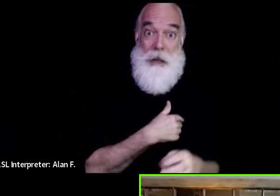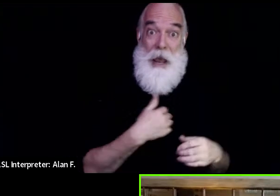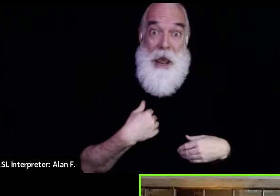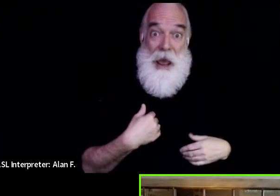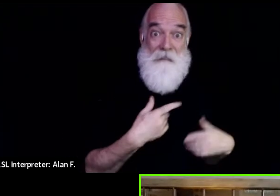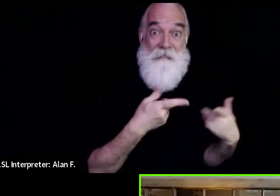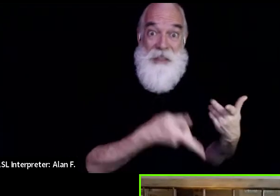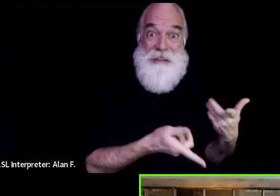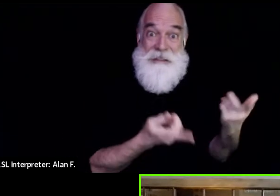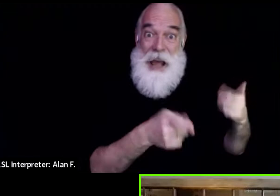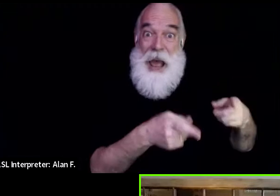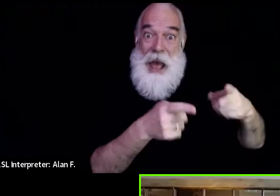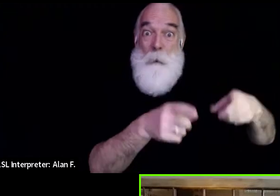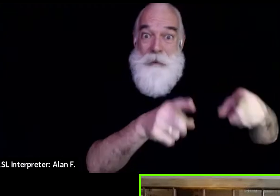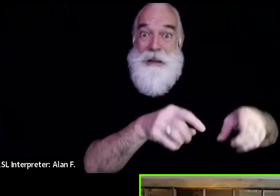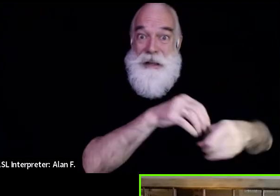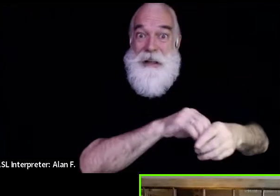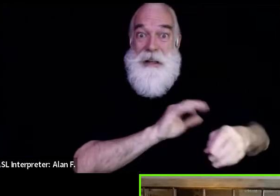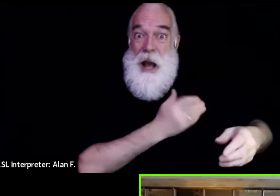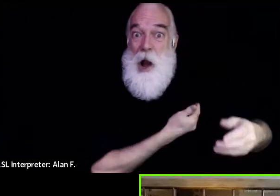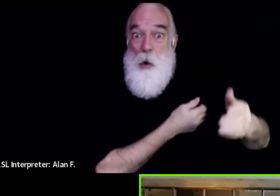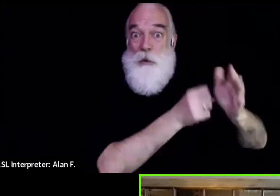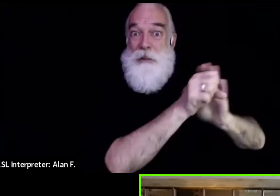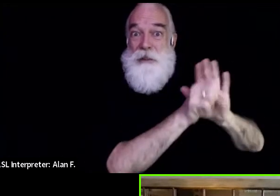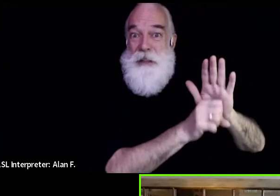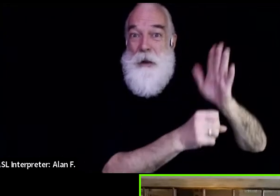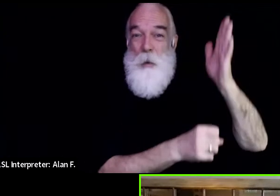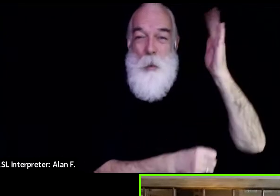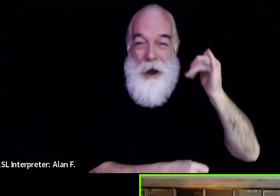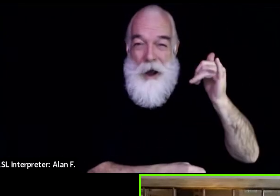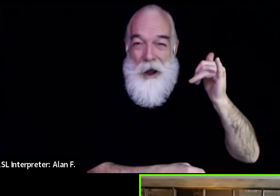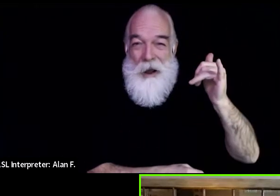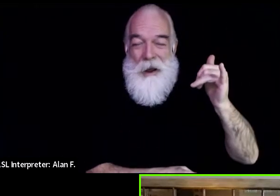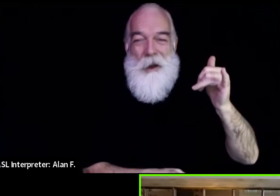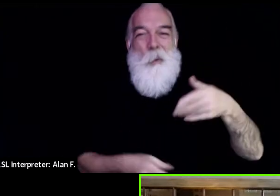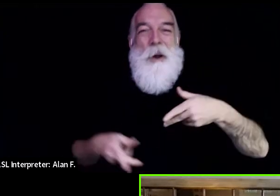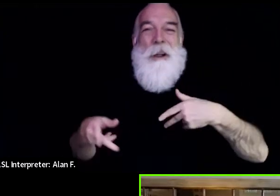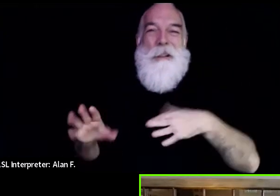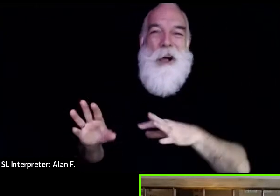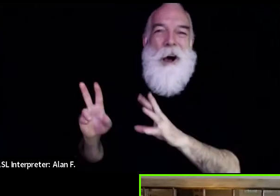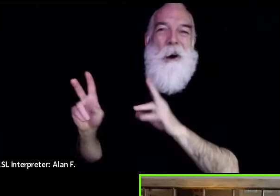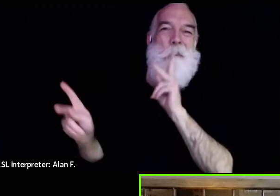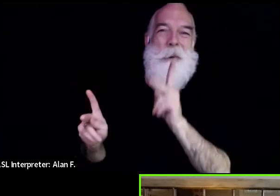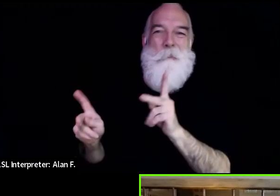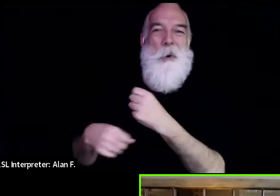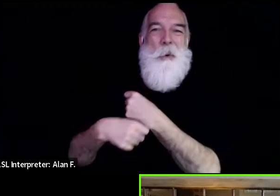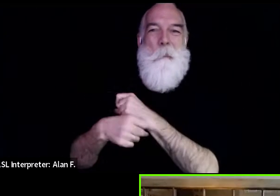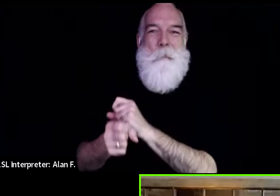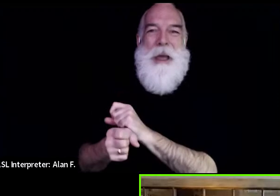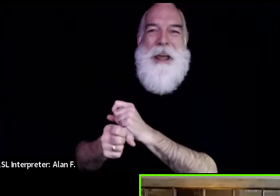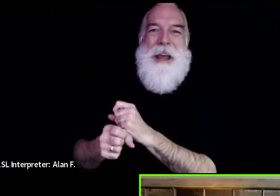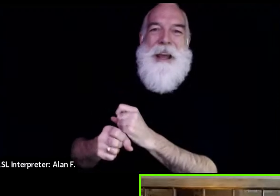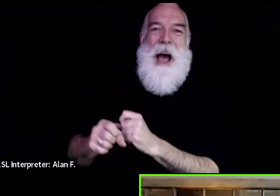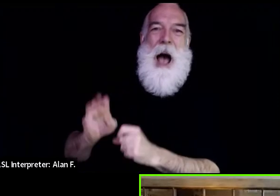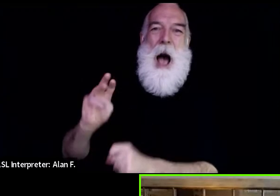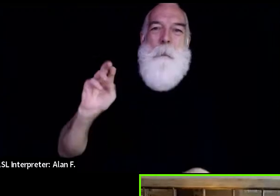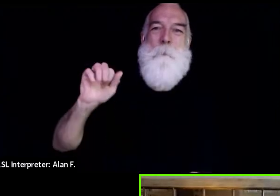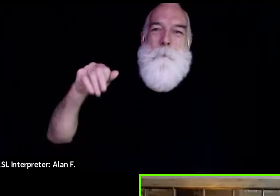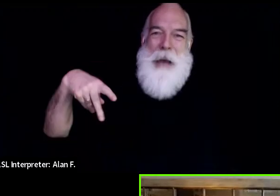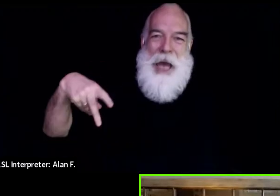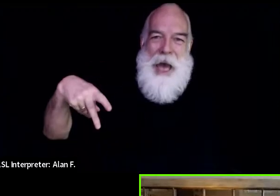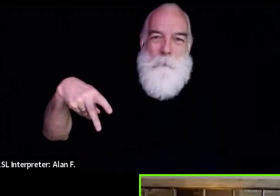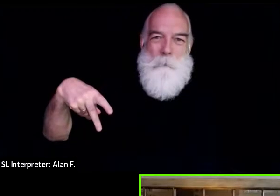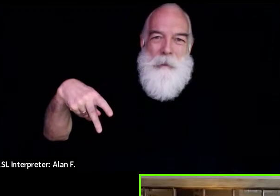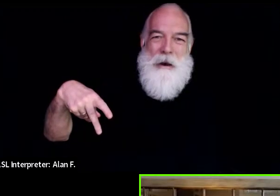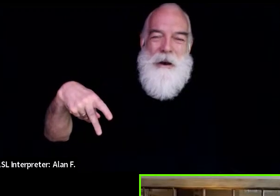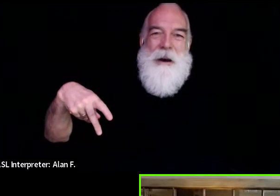have repeatedly allowed people who've drawn maps that have made it more and more difficult for us to have true